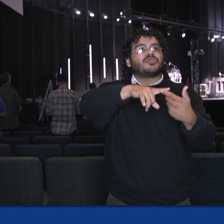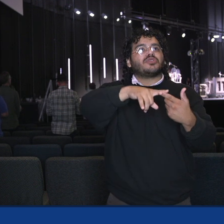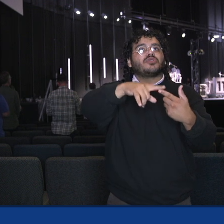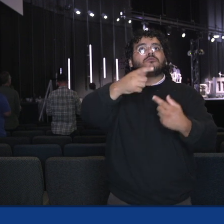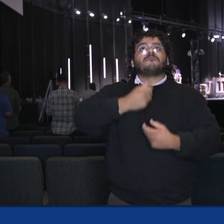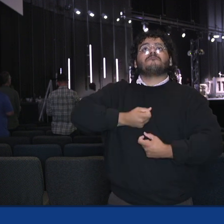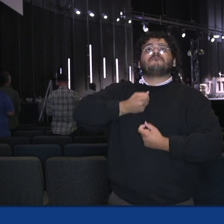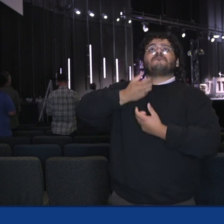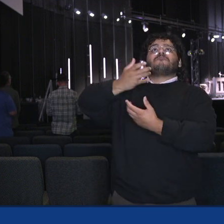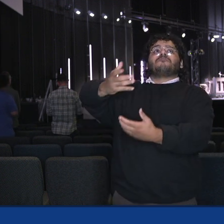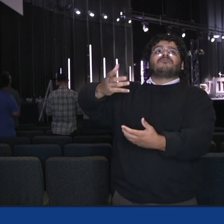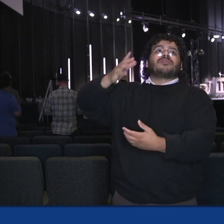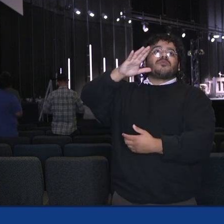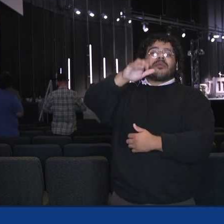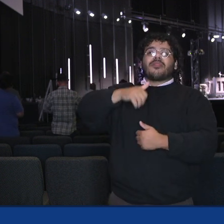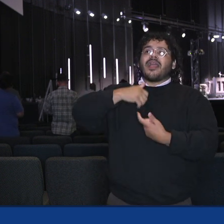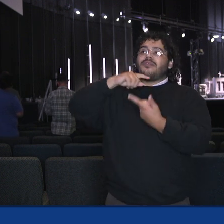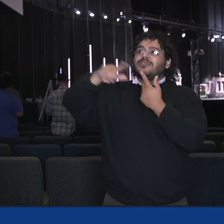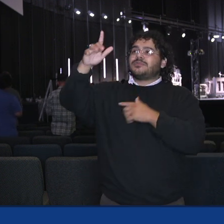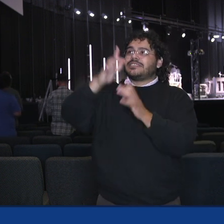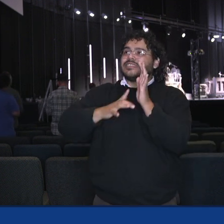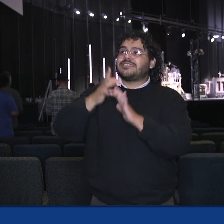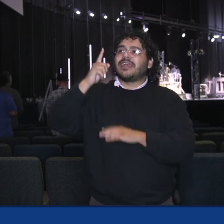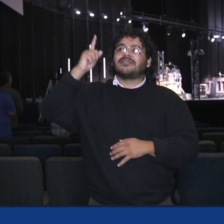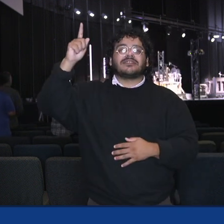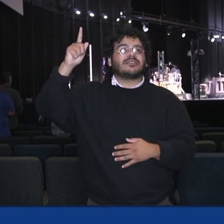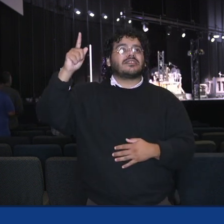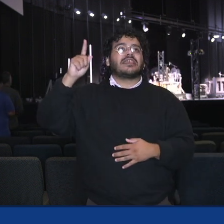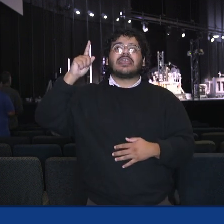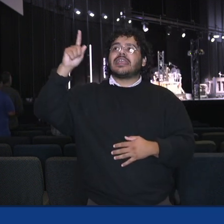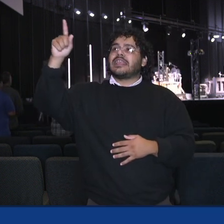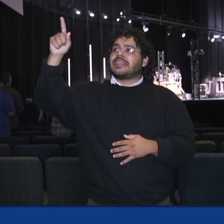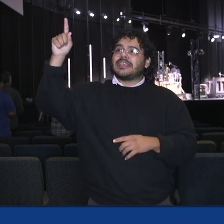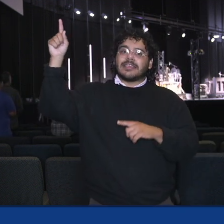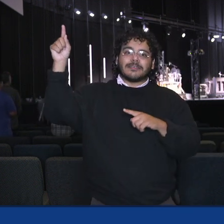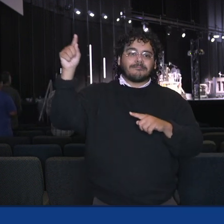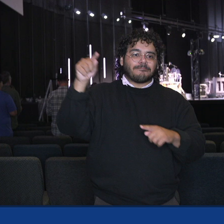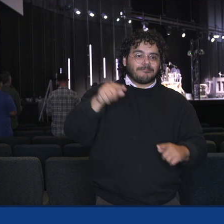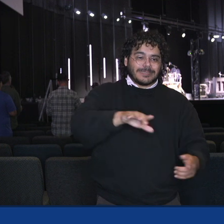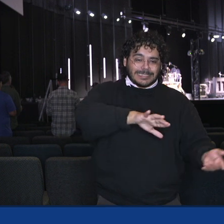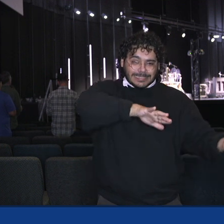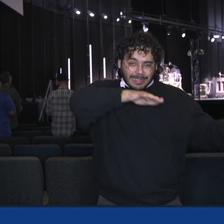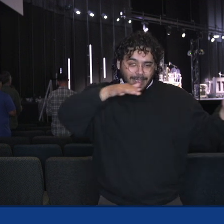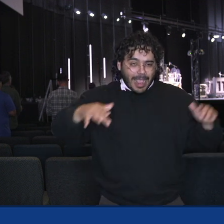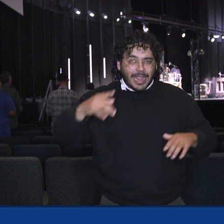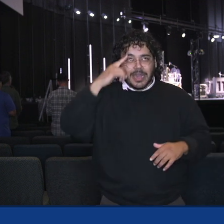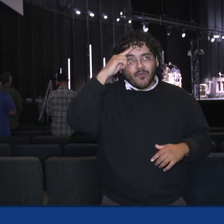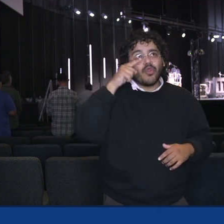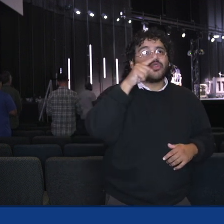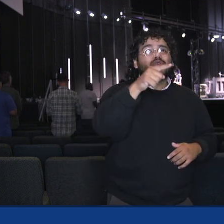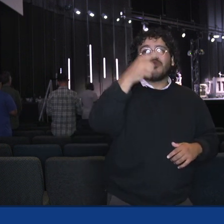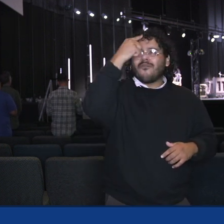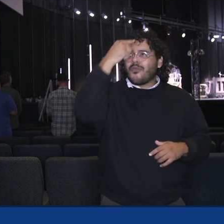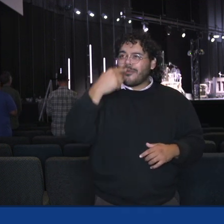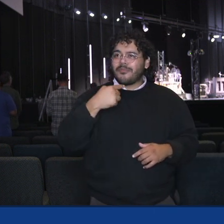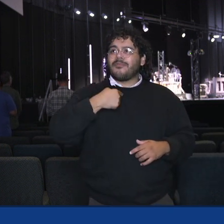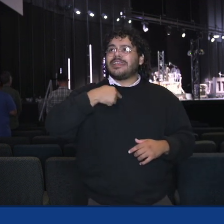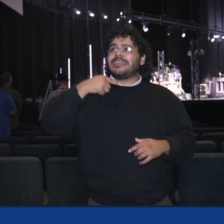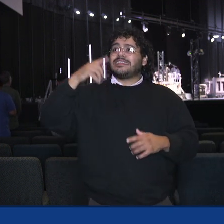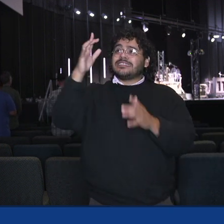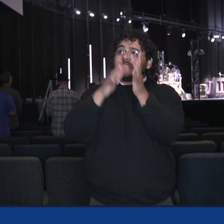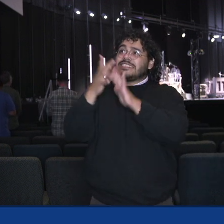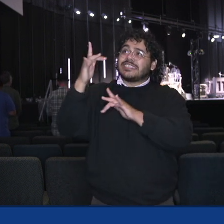release your life to him. Jesus so died for you and me, so loved us that he died on that